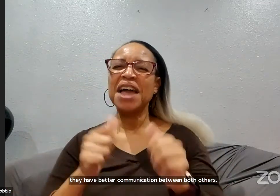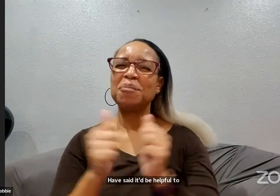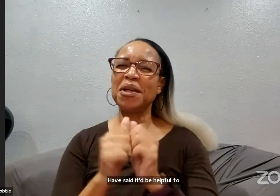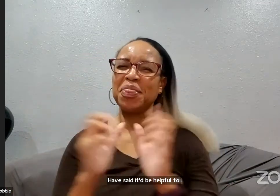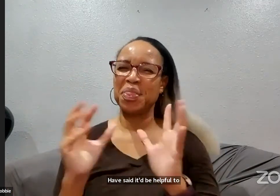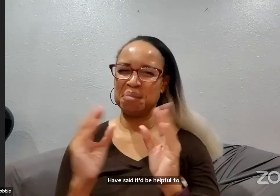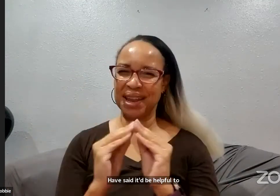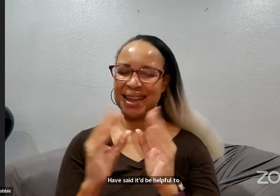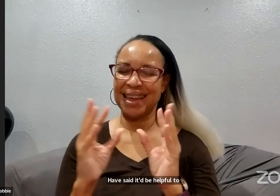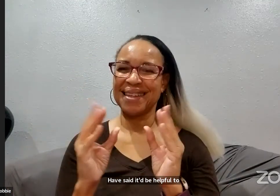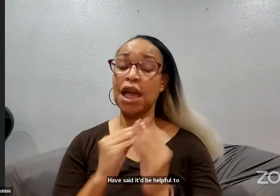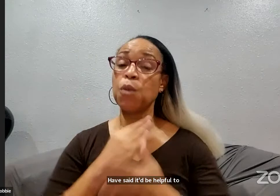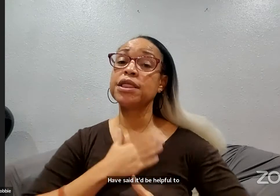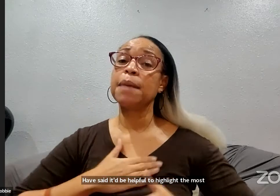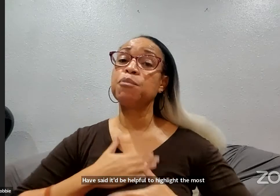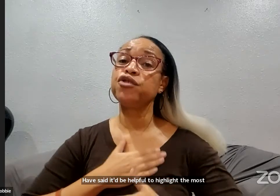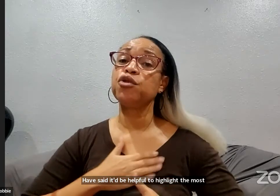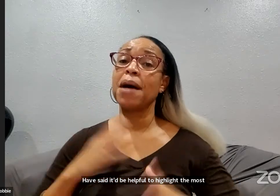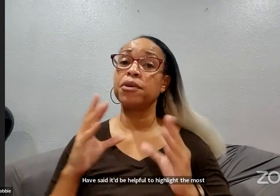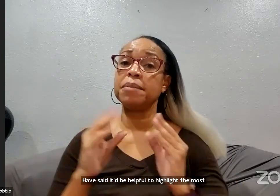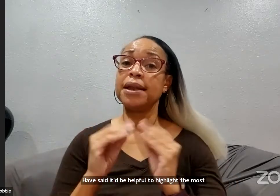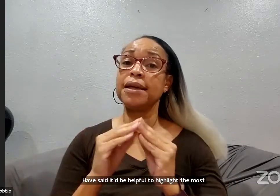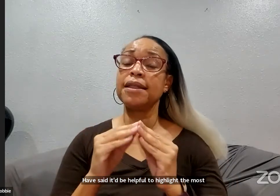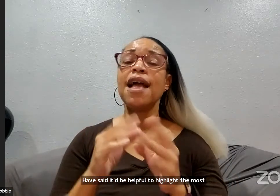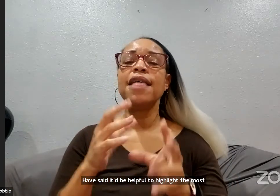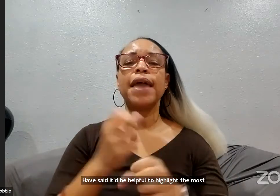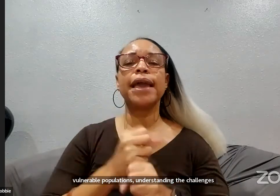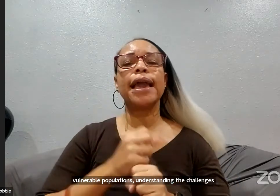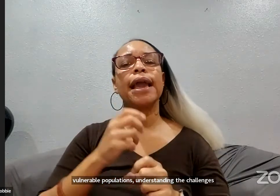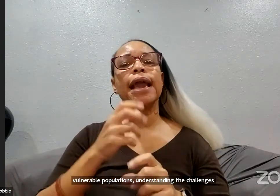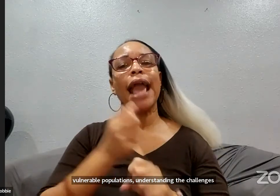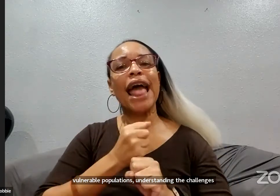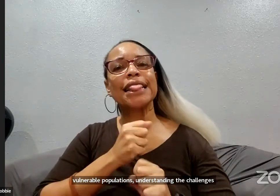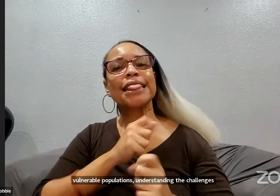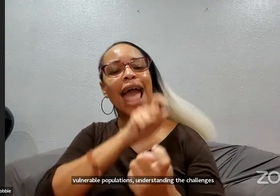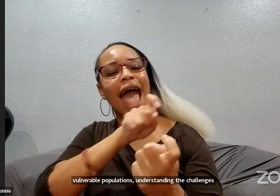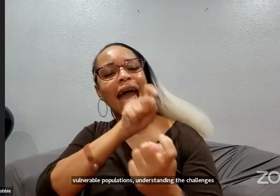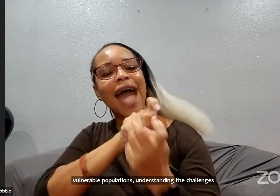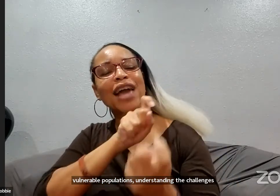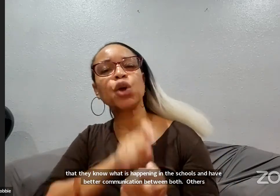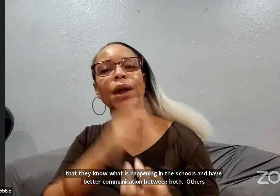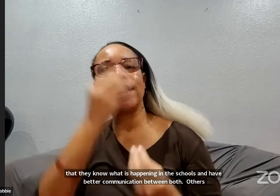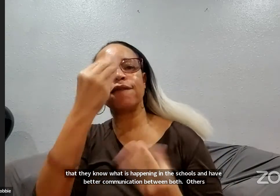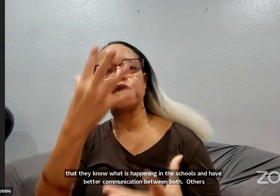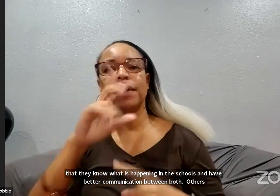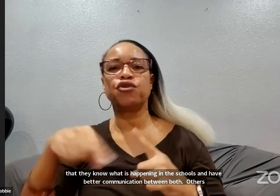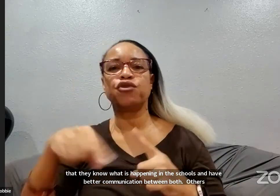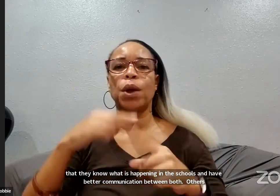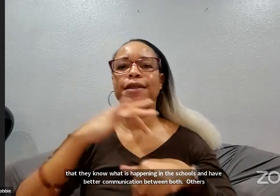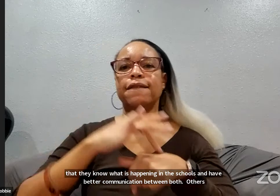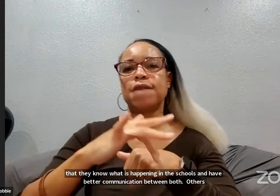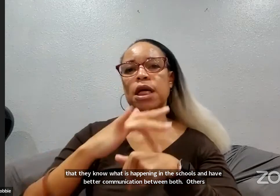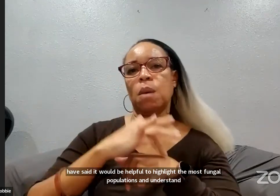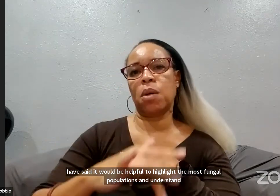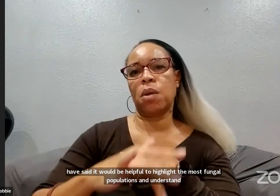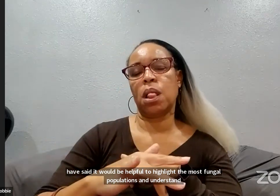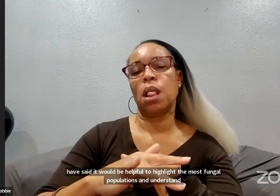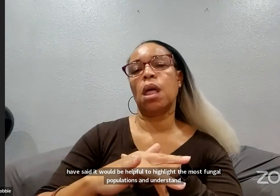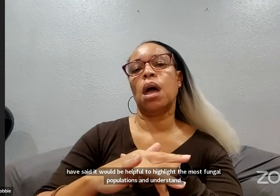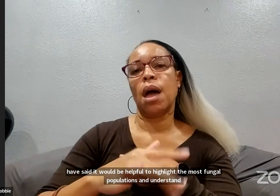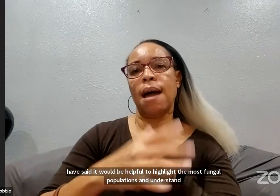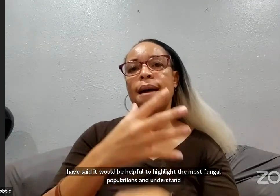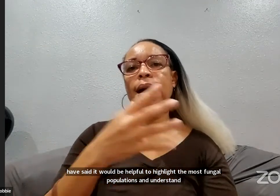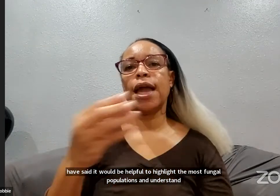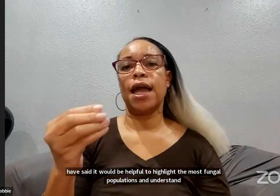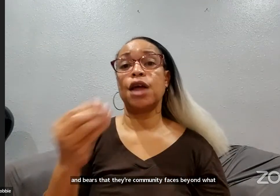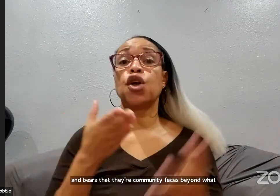What they appreciate about these meetings is that they're able to get the most accurate information when it is available, and that through